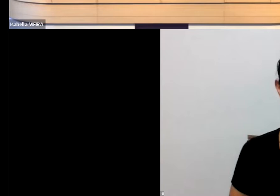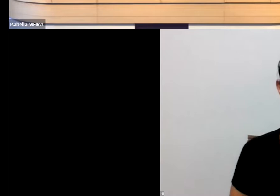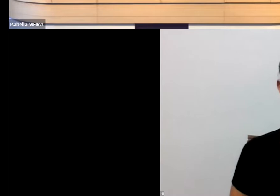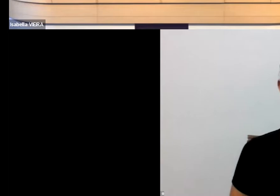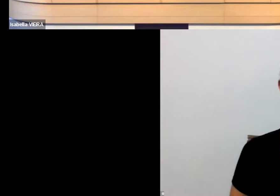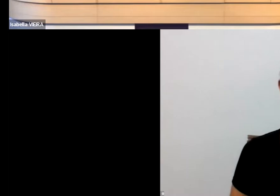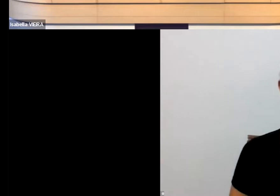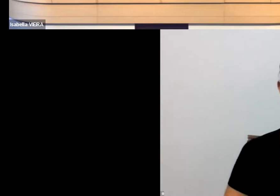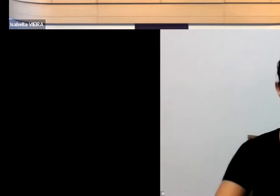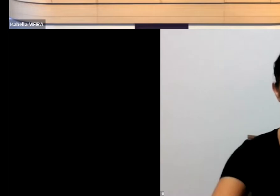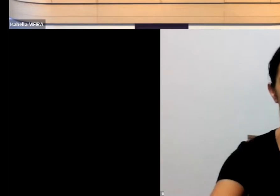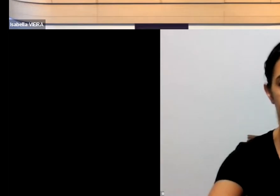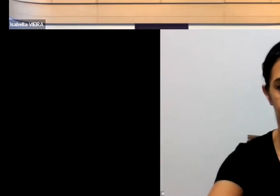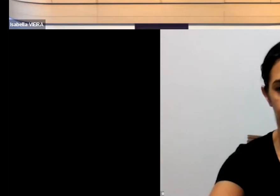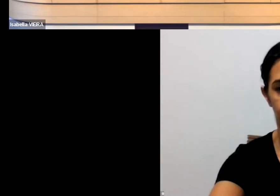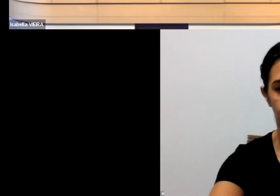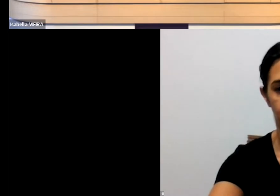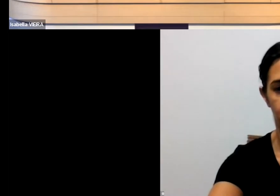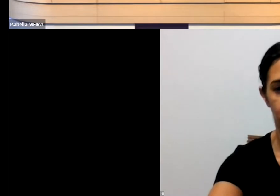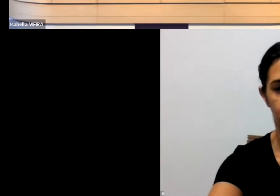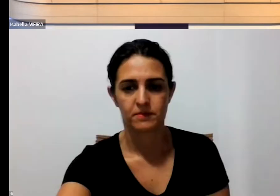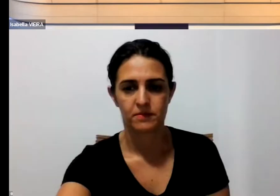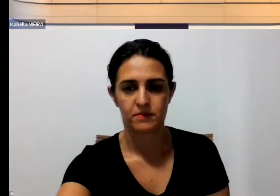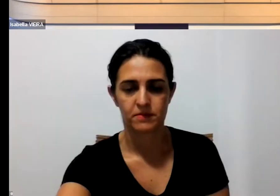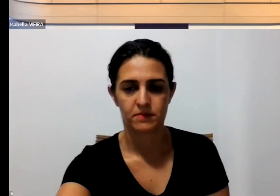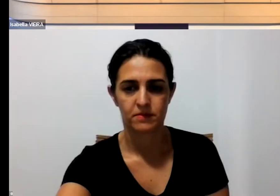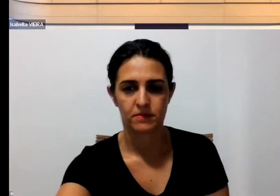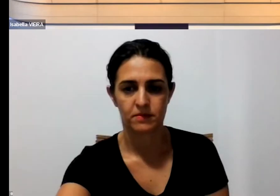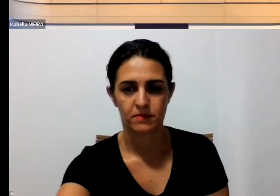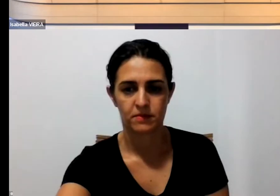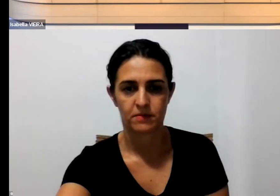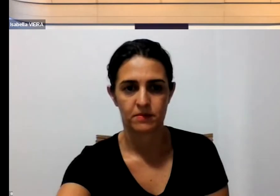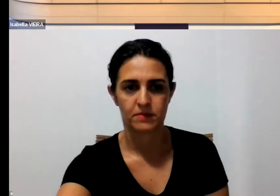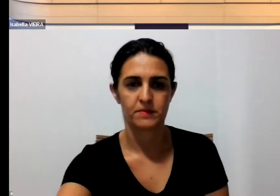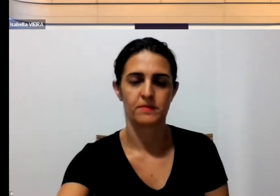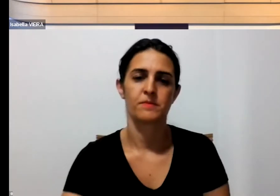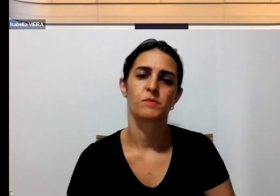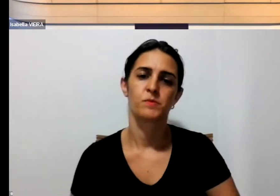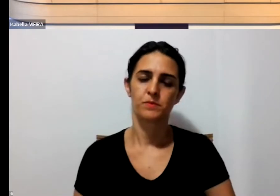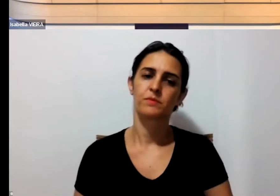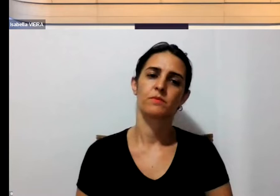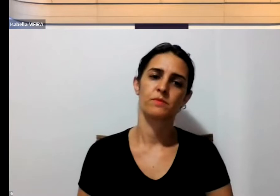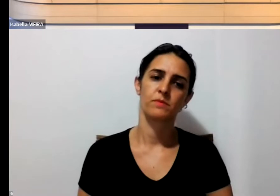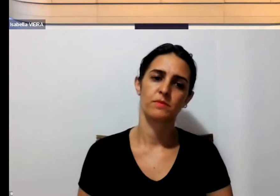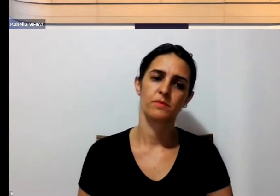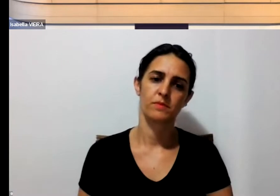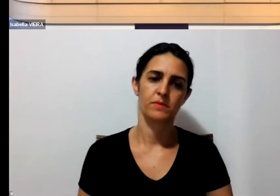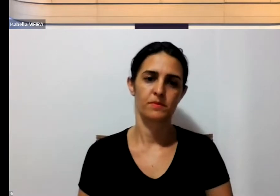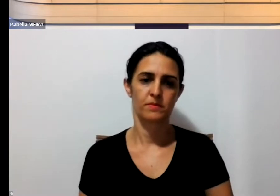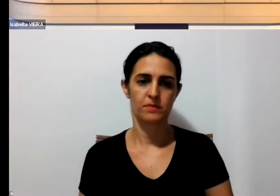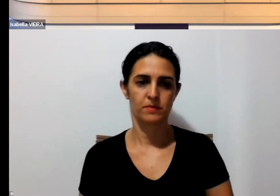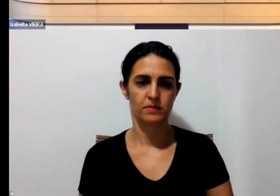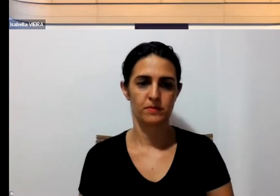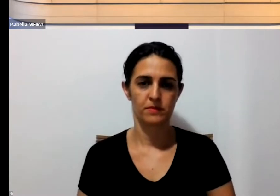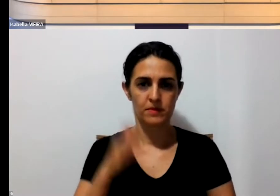to international economic organizations based in Paris, and he obviously has the perspective of the government of